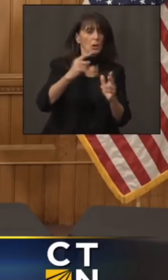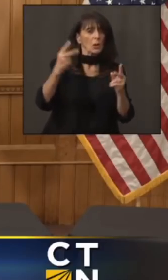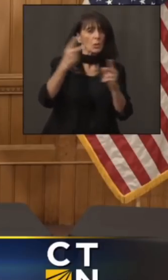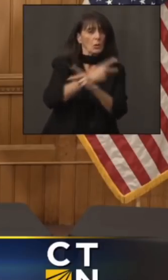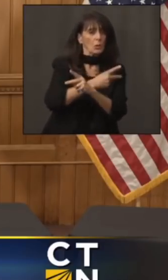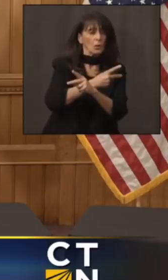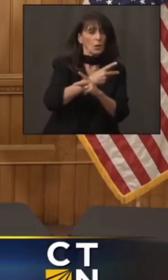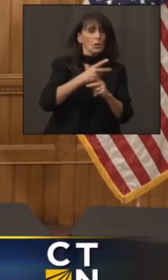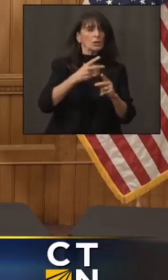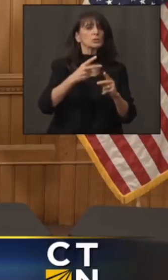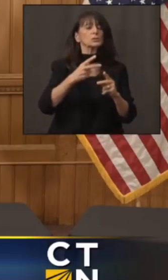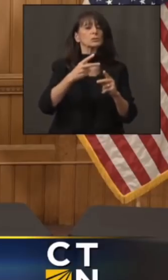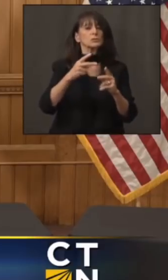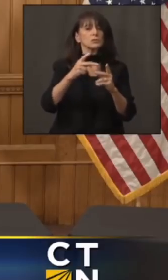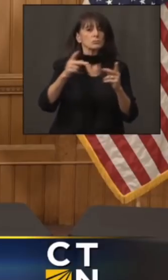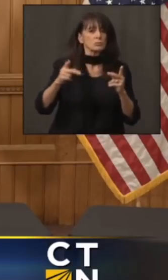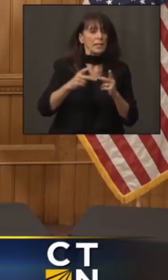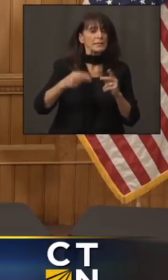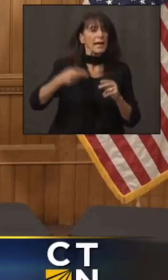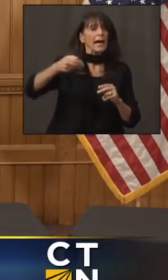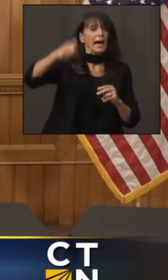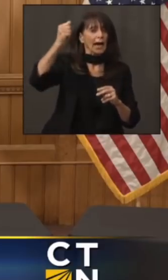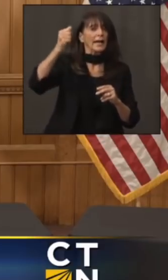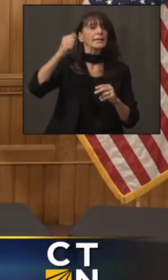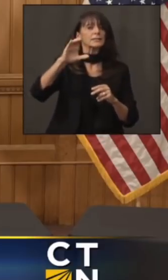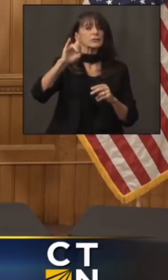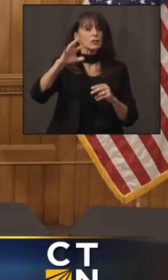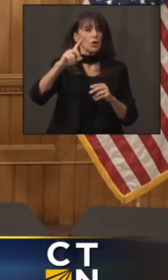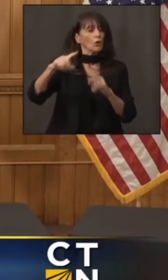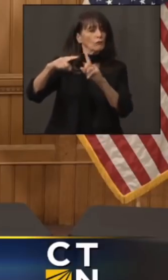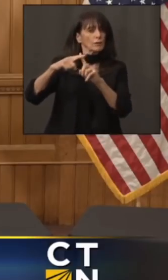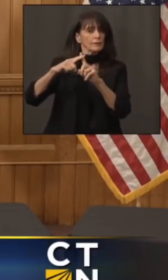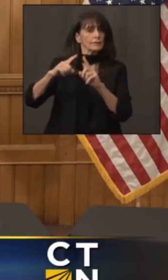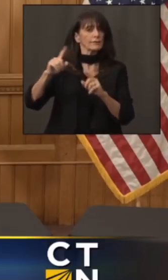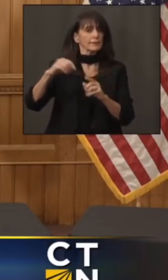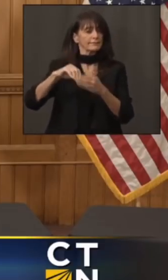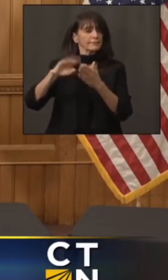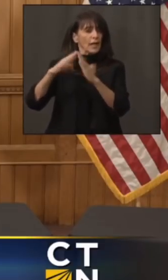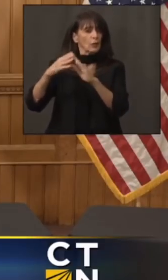so highest positivity rates?